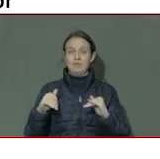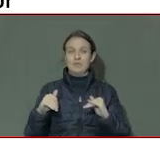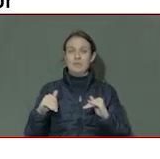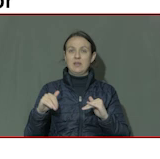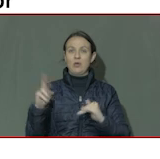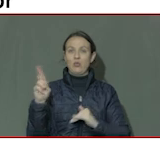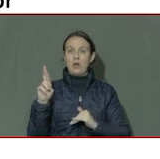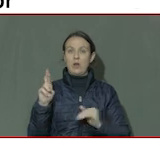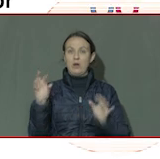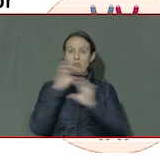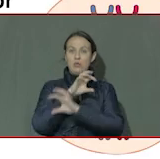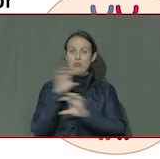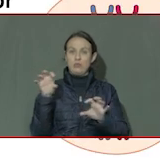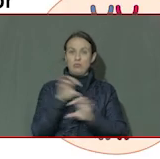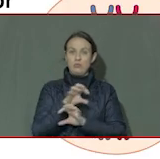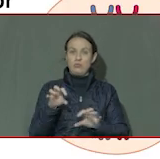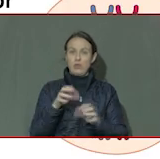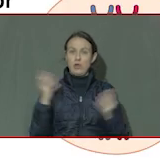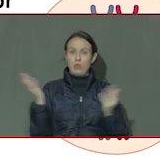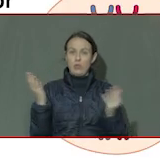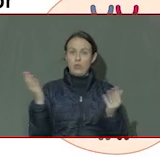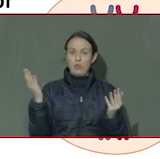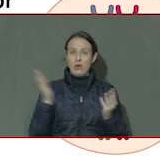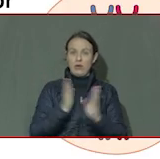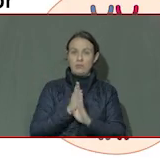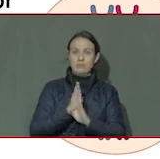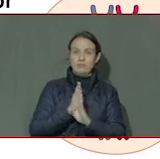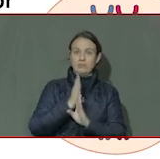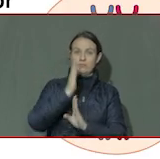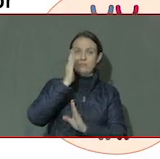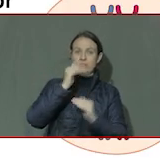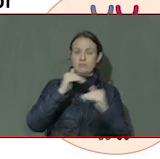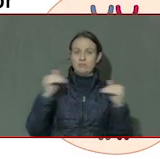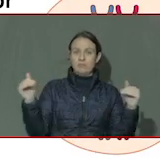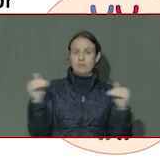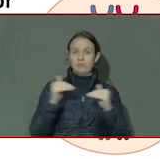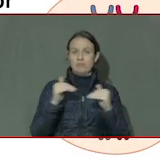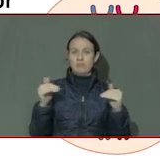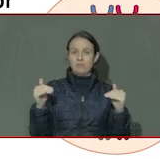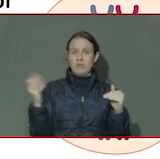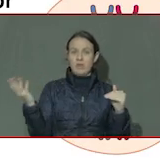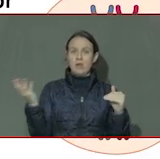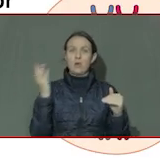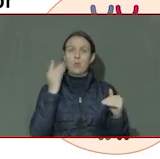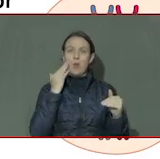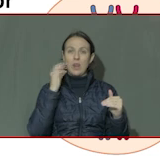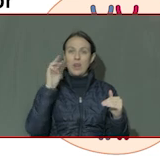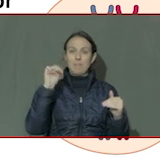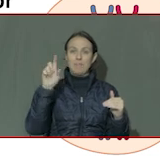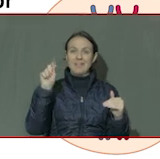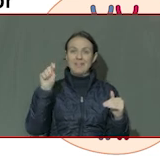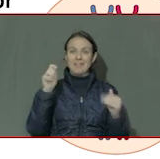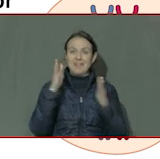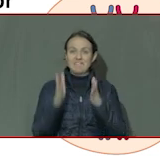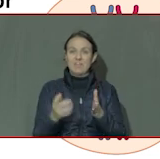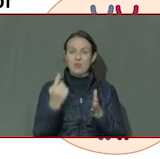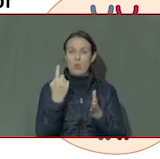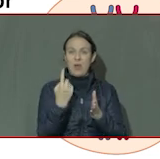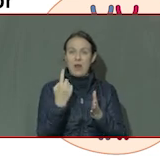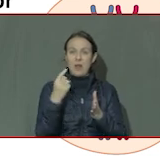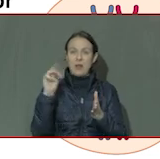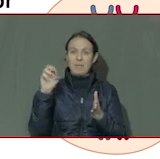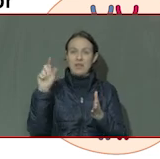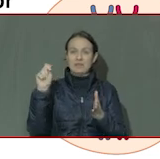the equator. We know it occurs during metaphase 1 and metaphase 2, right?